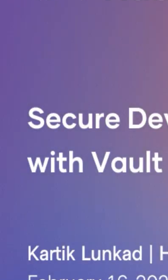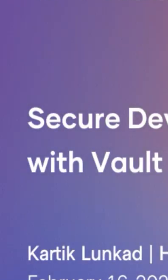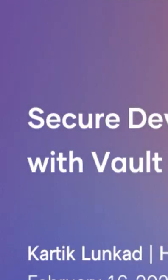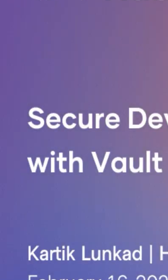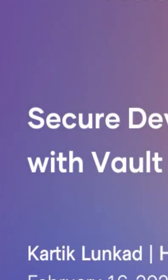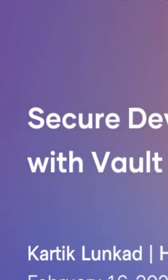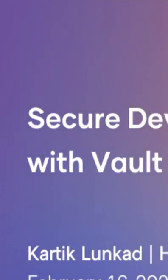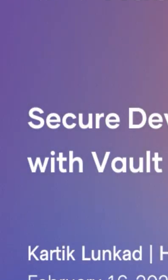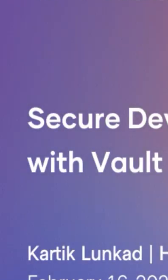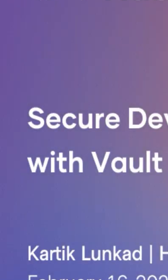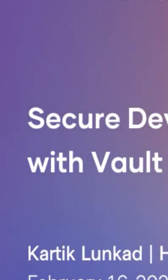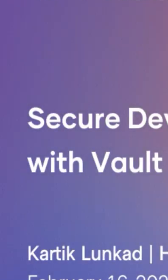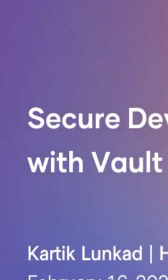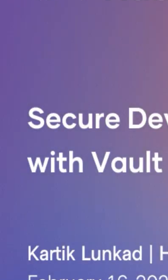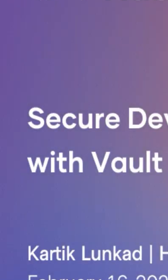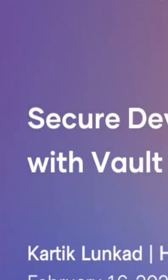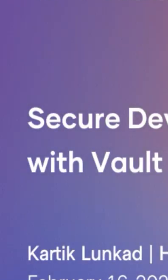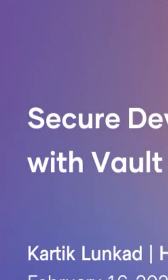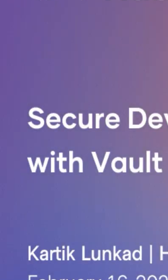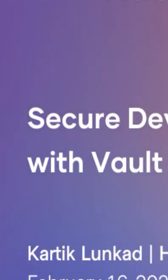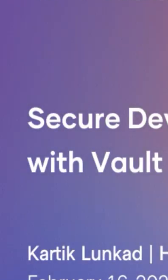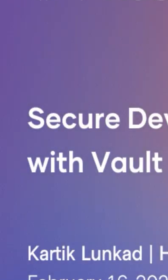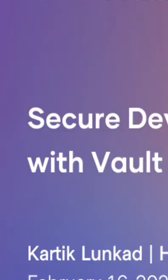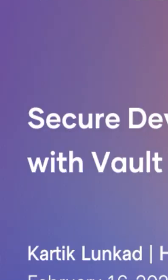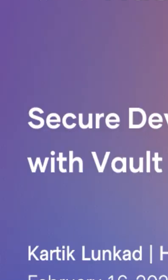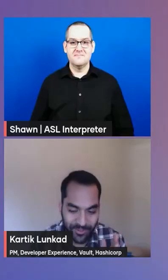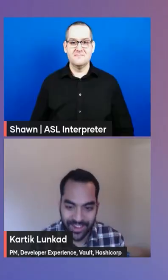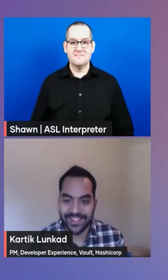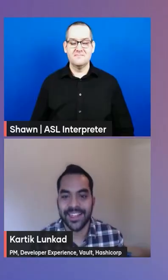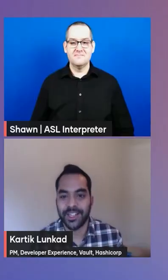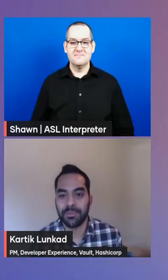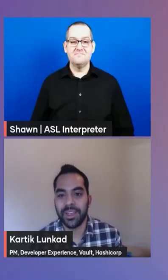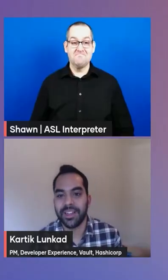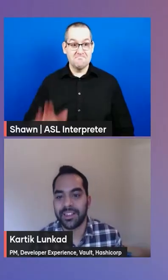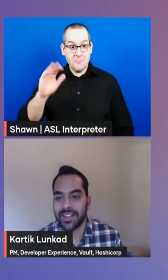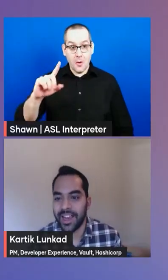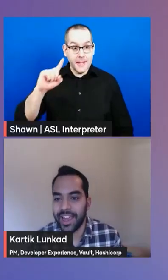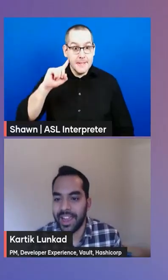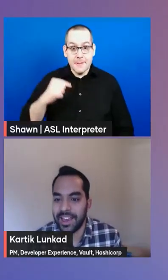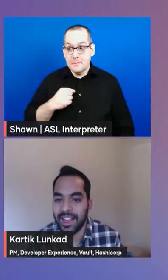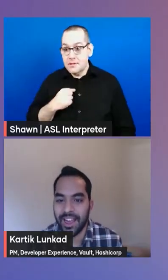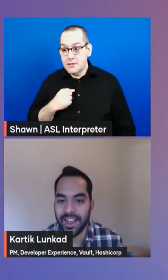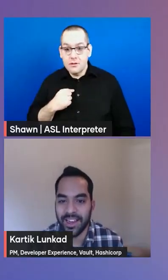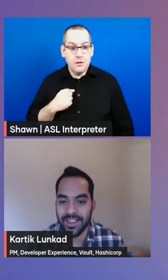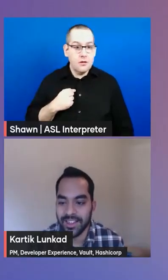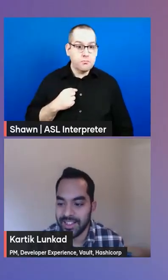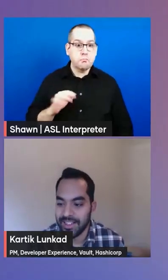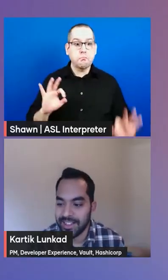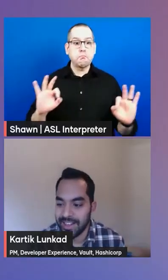I hope everyone can hear me. Fantastic. I'm very excited to be here, and